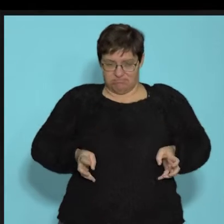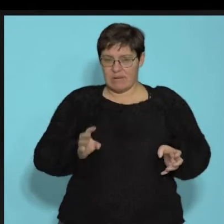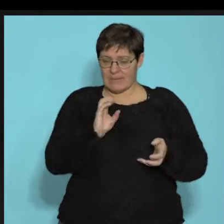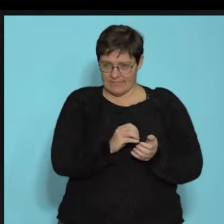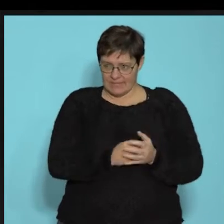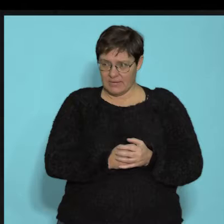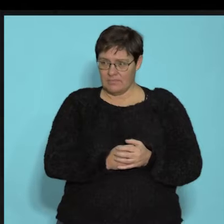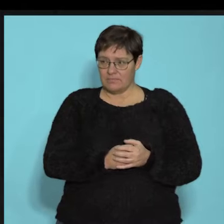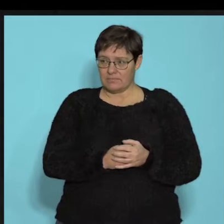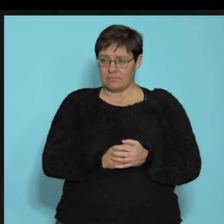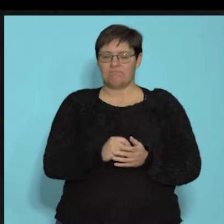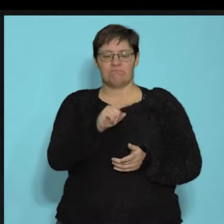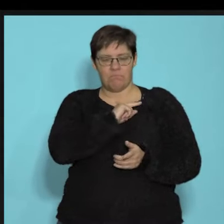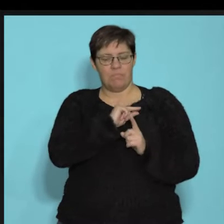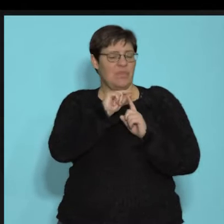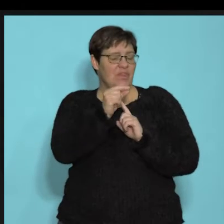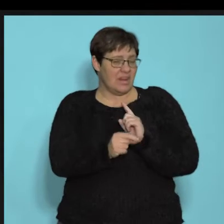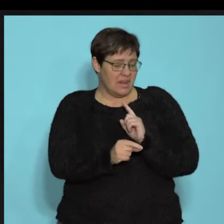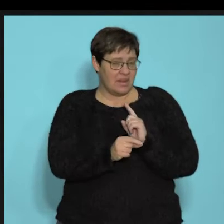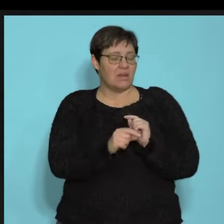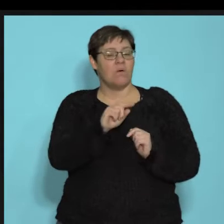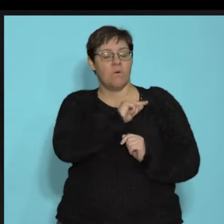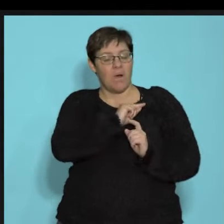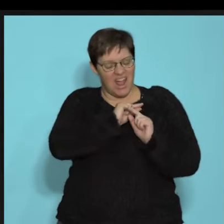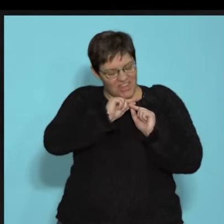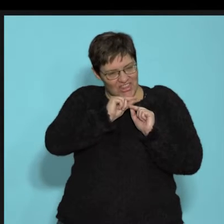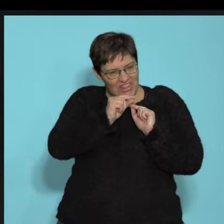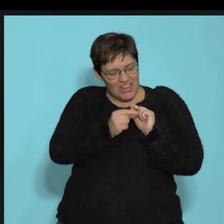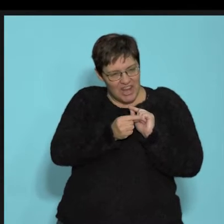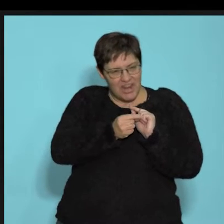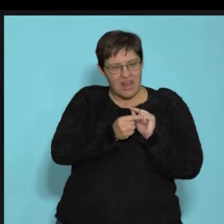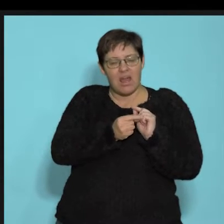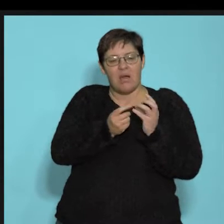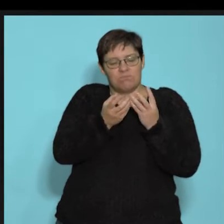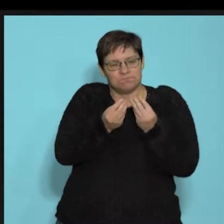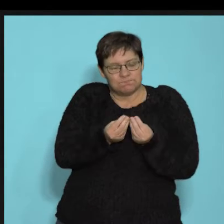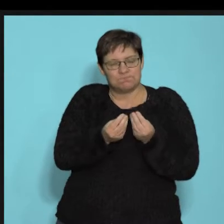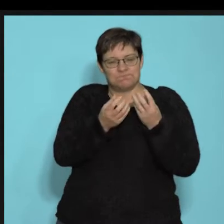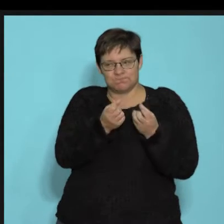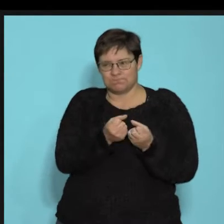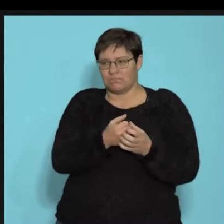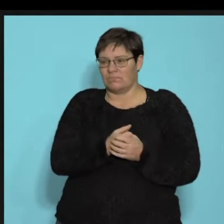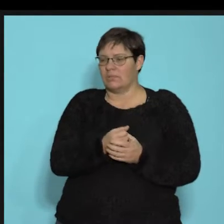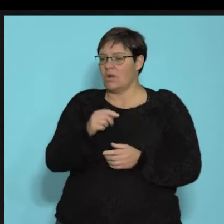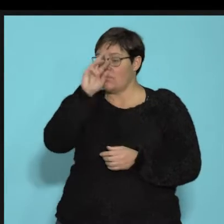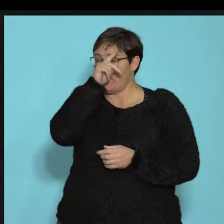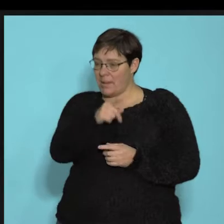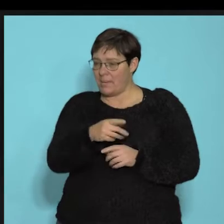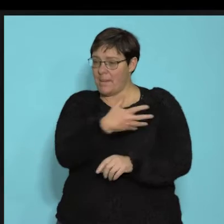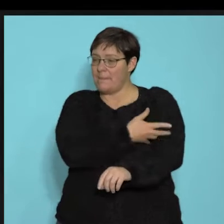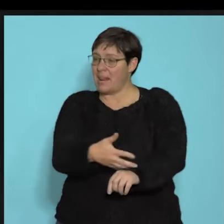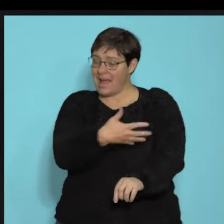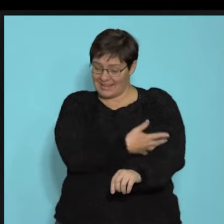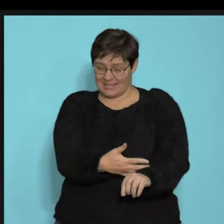cage. Remember, why is it so thin? It's that thin layer of squamous epithelium. Guys, remember,